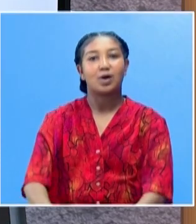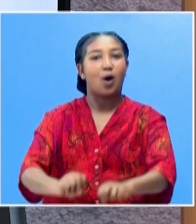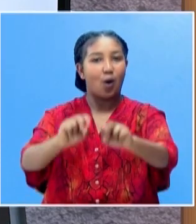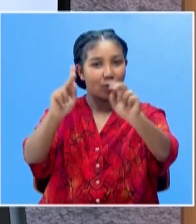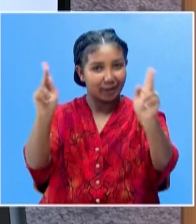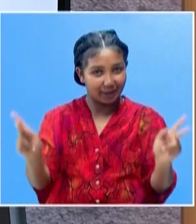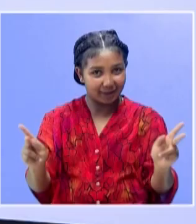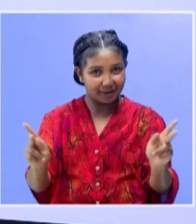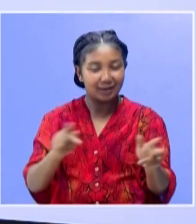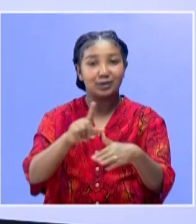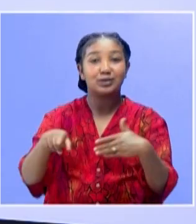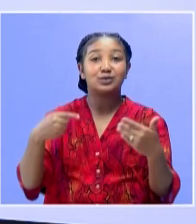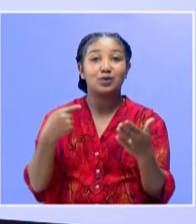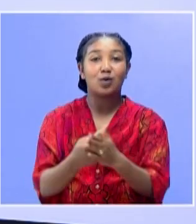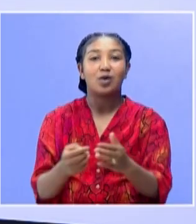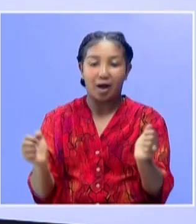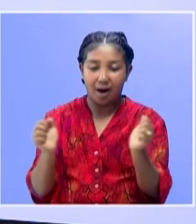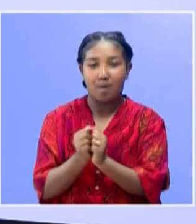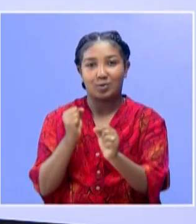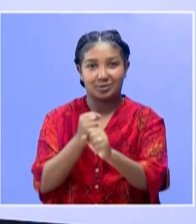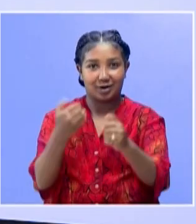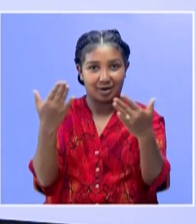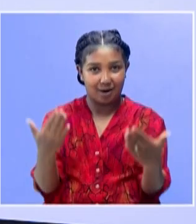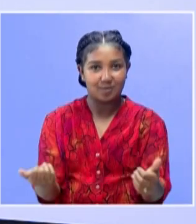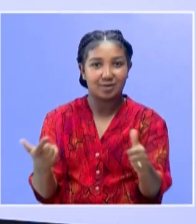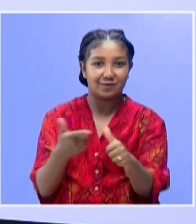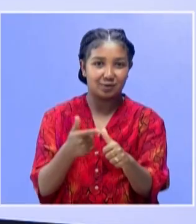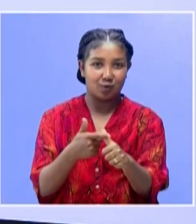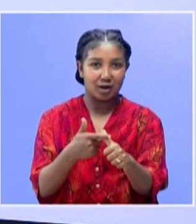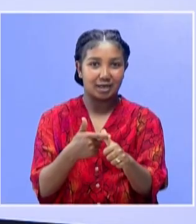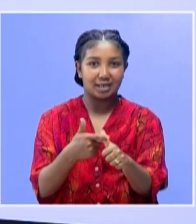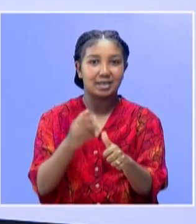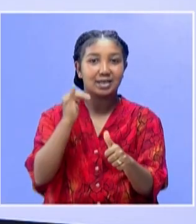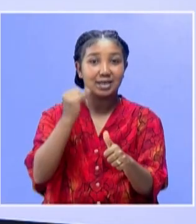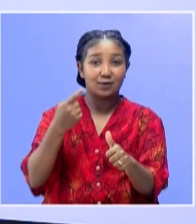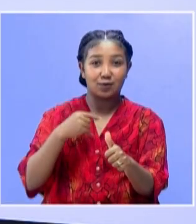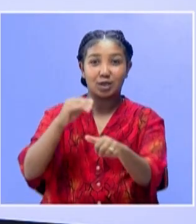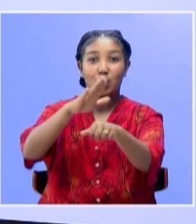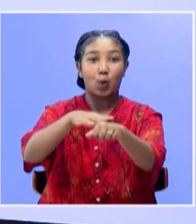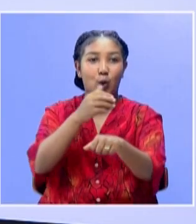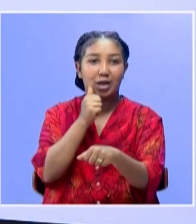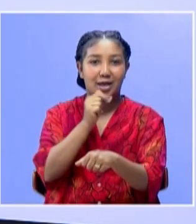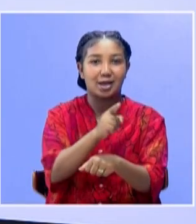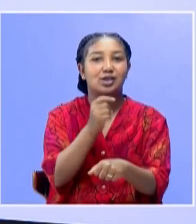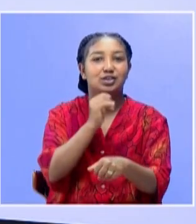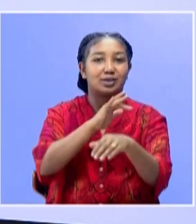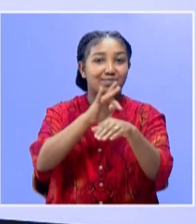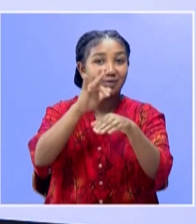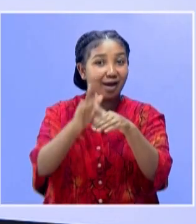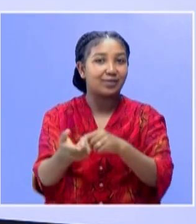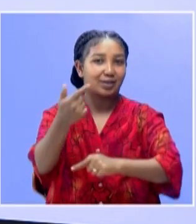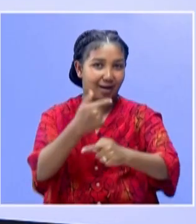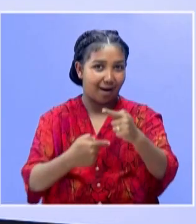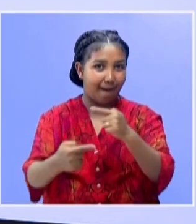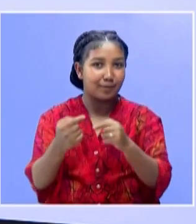Okay, so let's do it together. The first one, if we call her, she blank